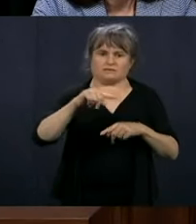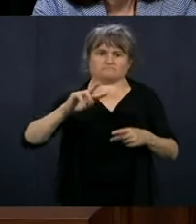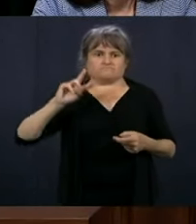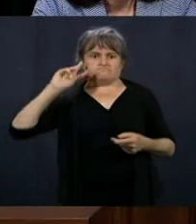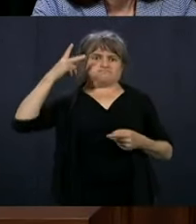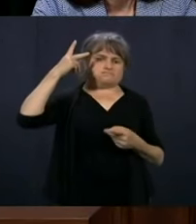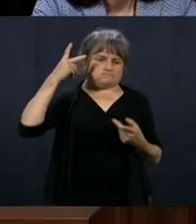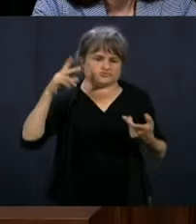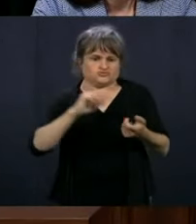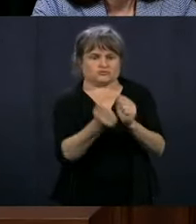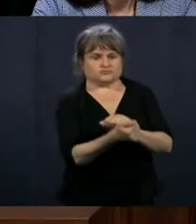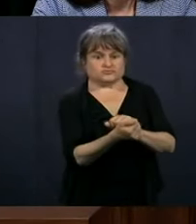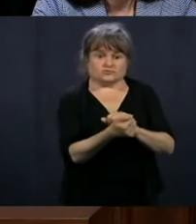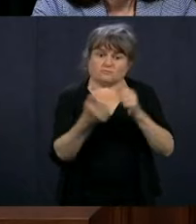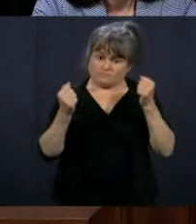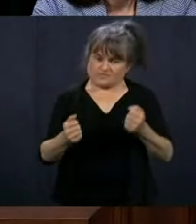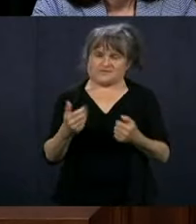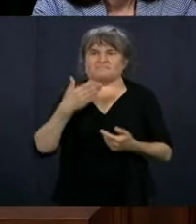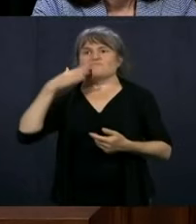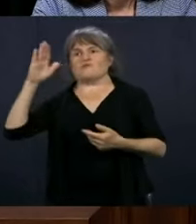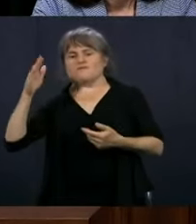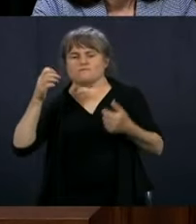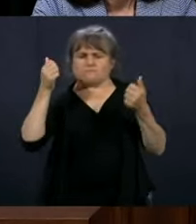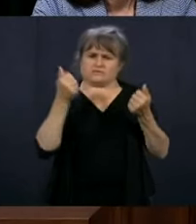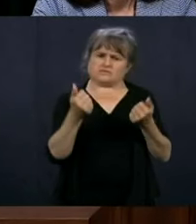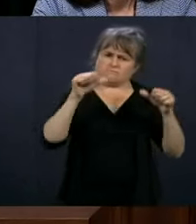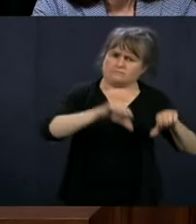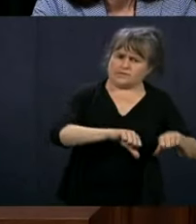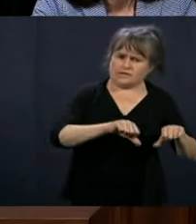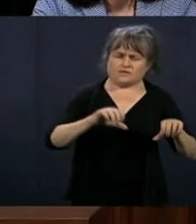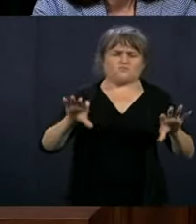one side or another. It could improve, it could deteriorate.